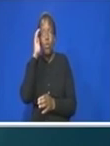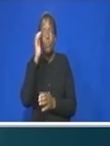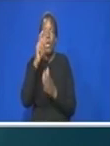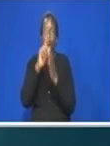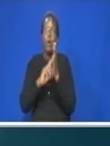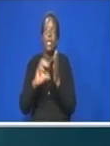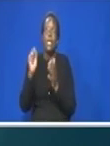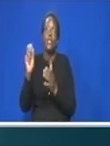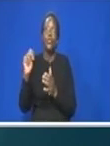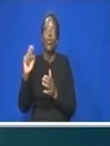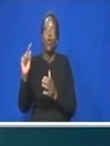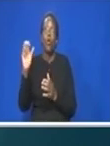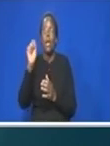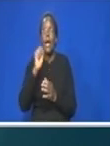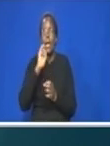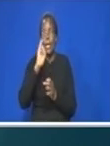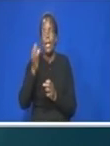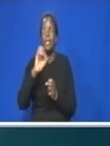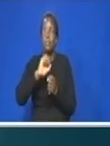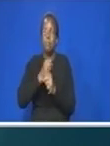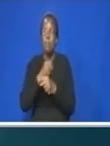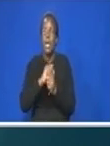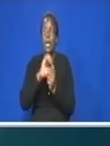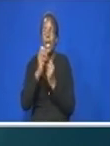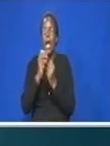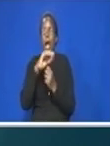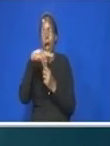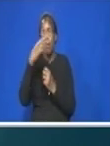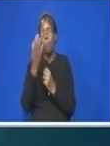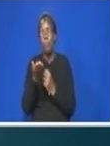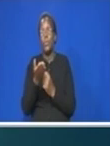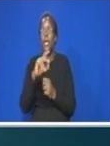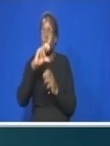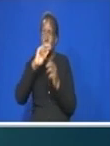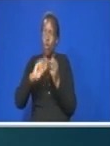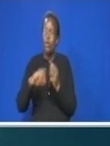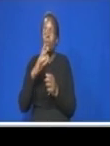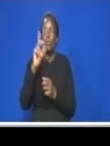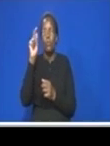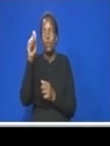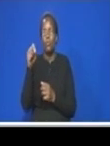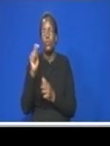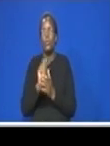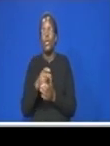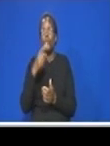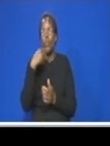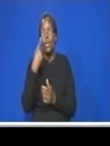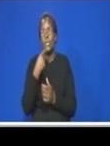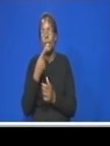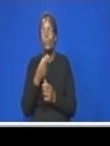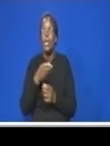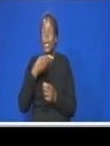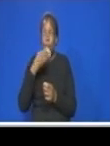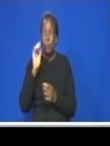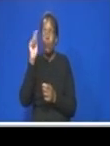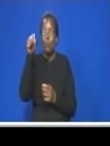the solar system is made up of. It is not part of the question. So we are saying if the